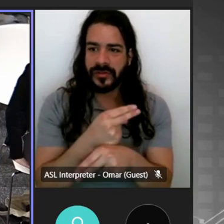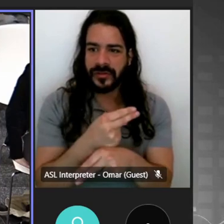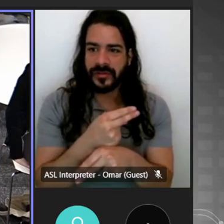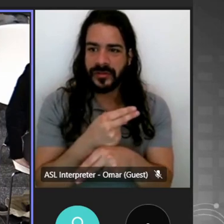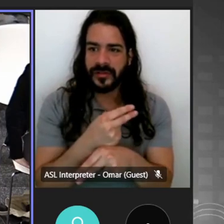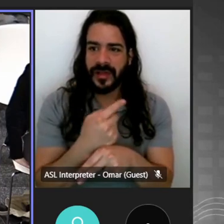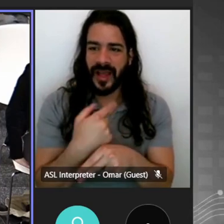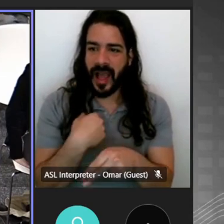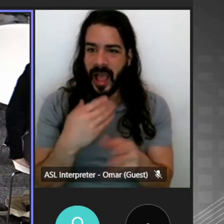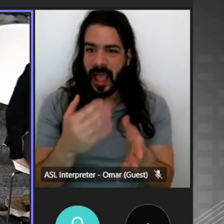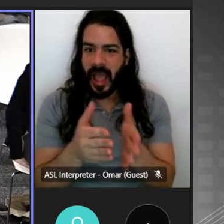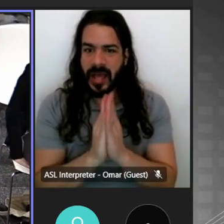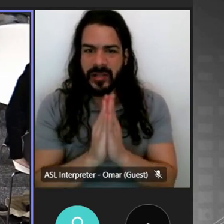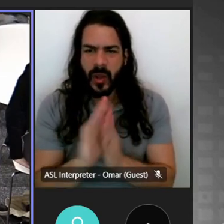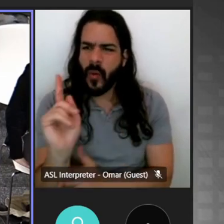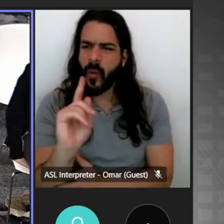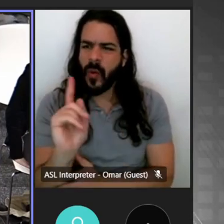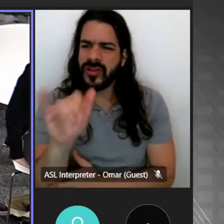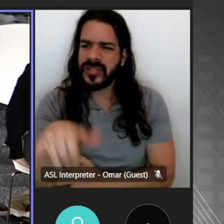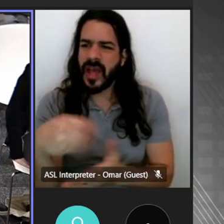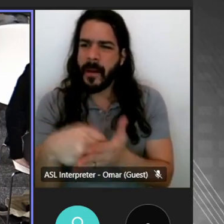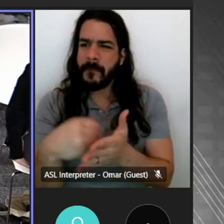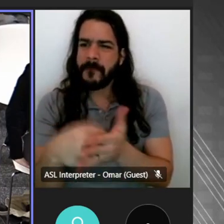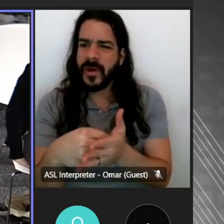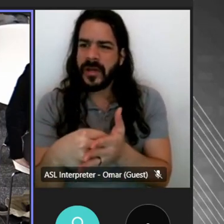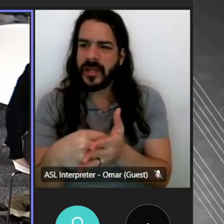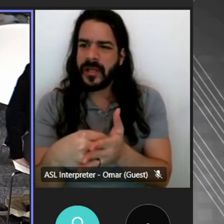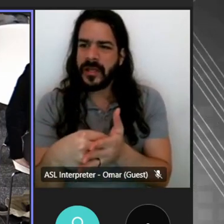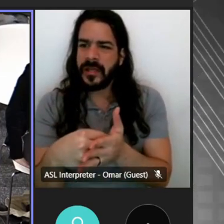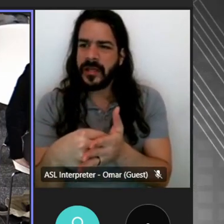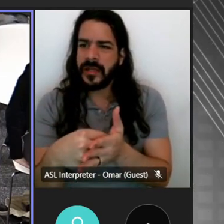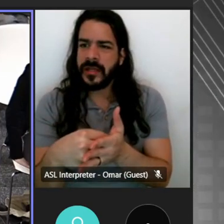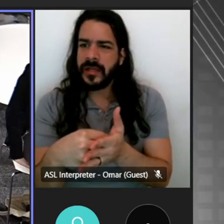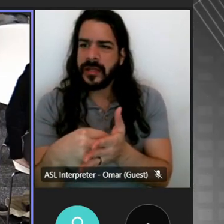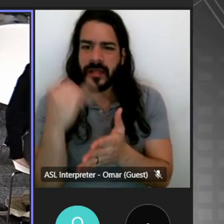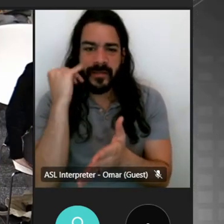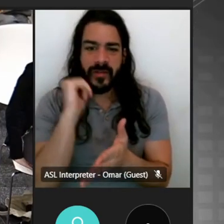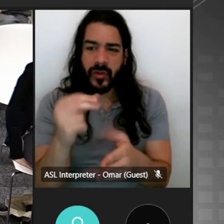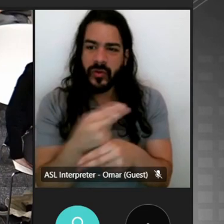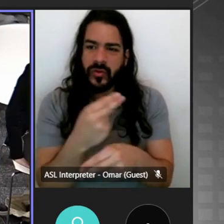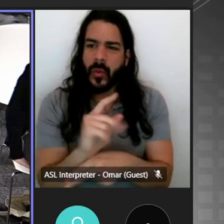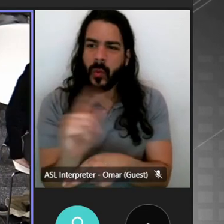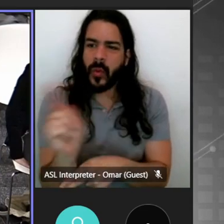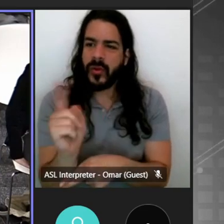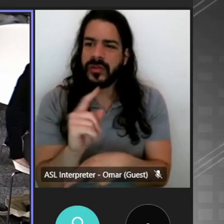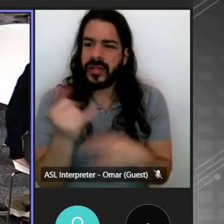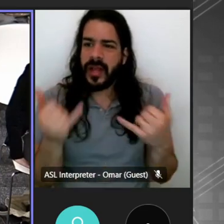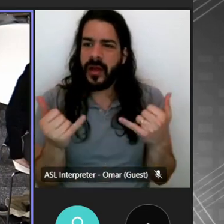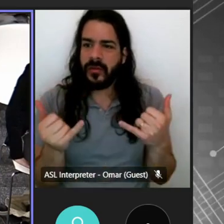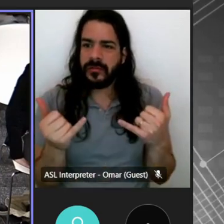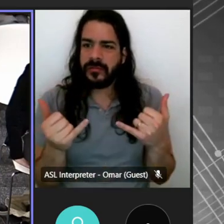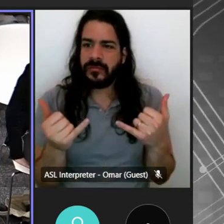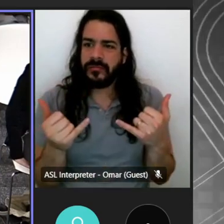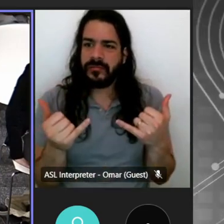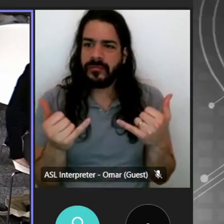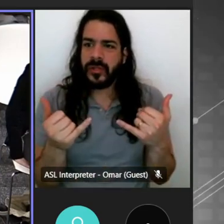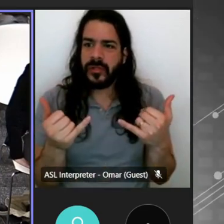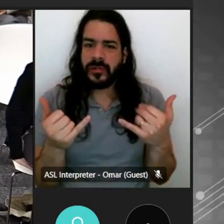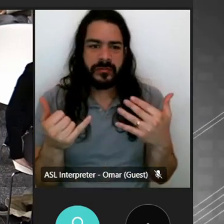million. I have asked to find out where is that $43 million that was not used? Where was